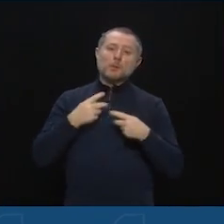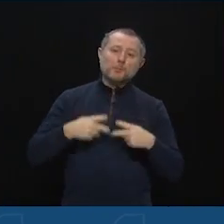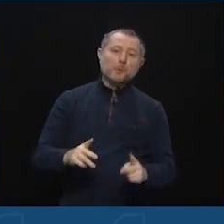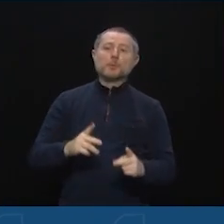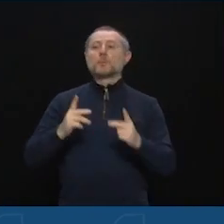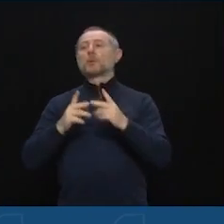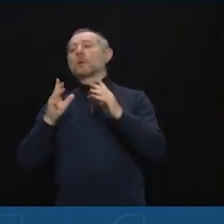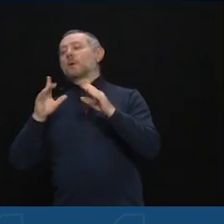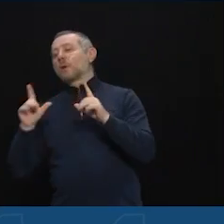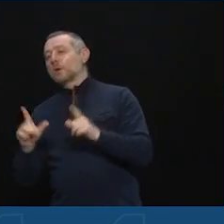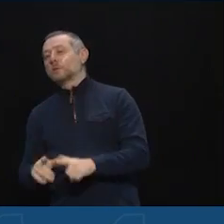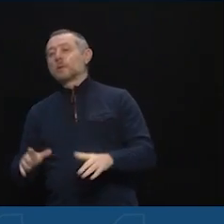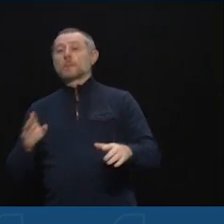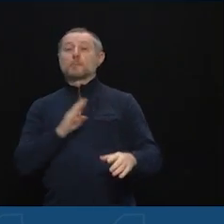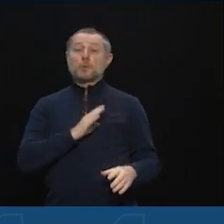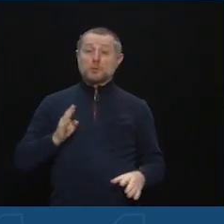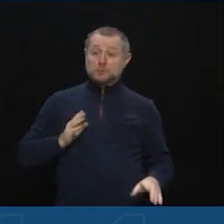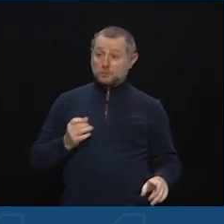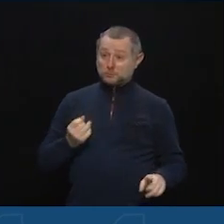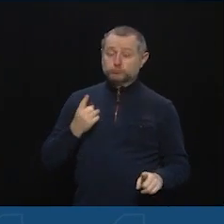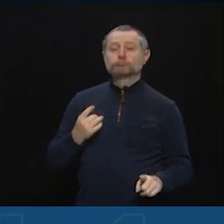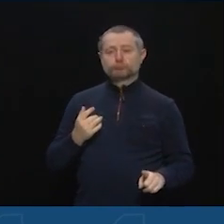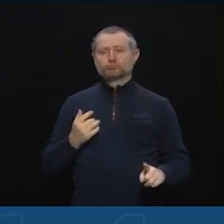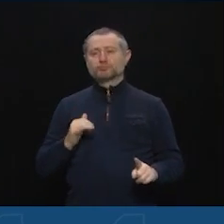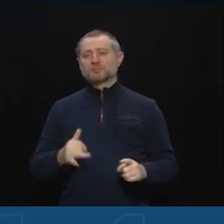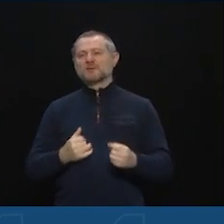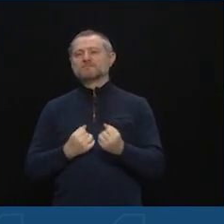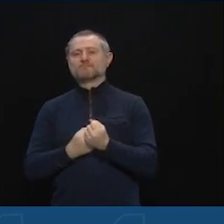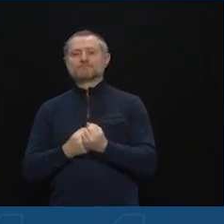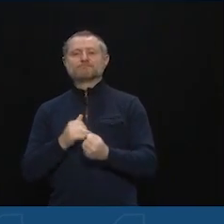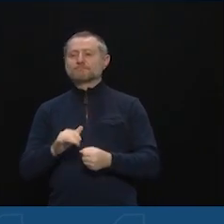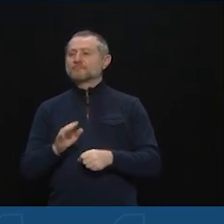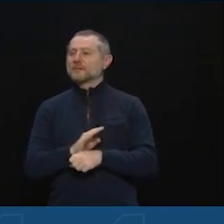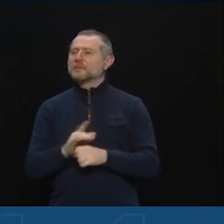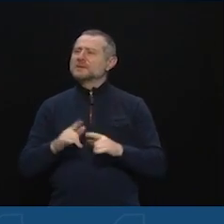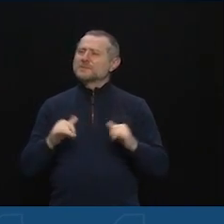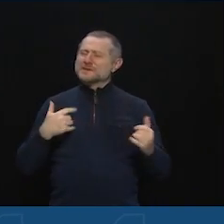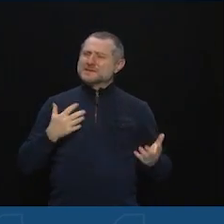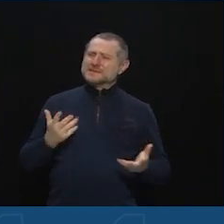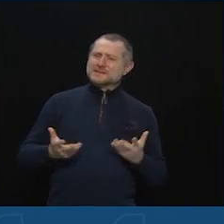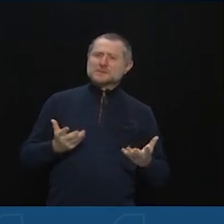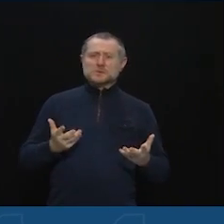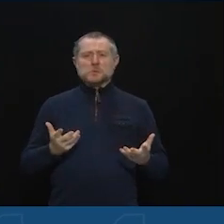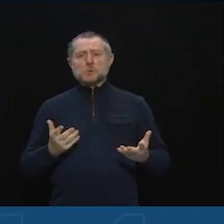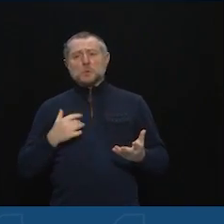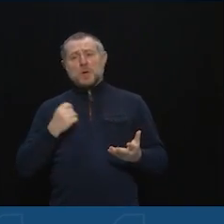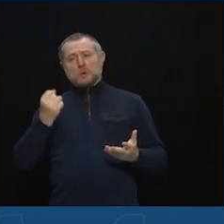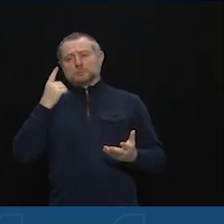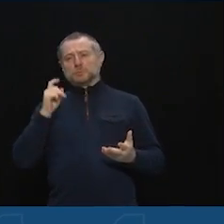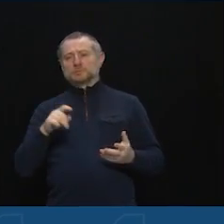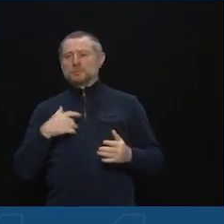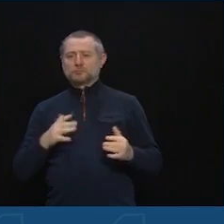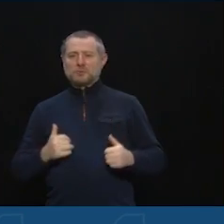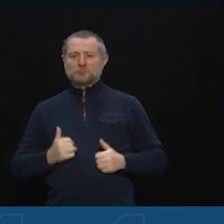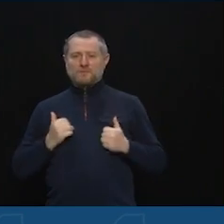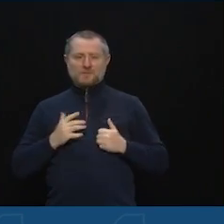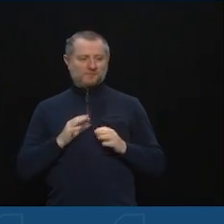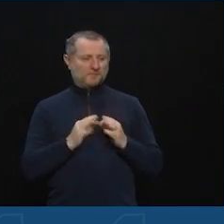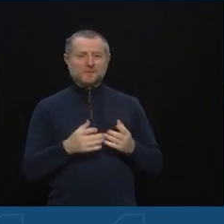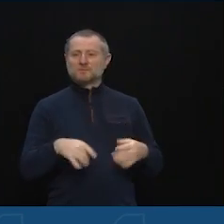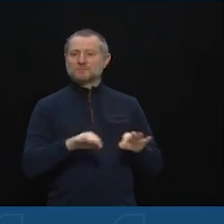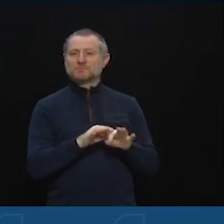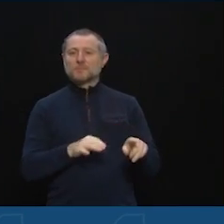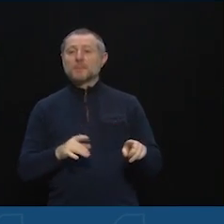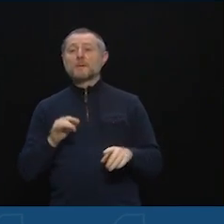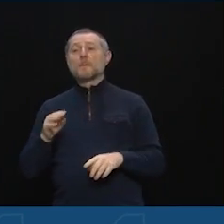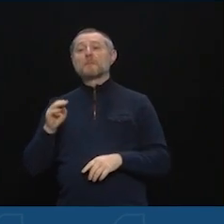it and understands that needs to be pro-business, while of course balancing the needs of residents, is extremely important. Melissa Fleischut from